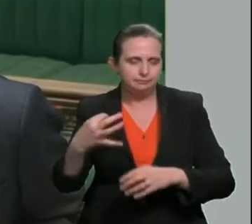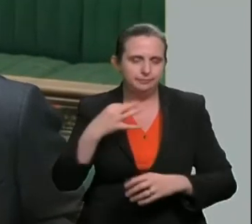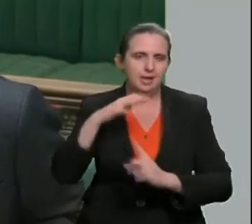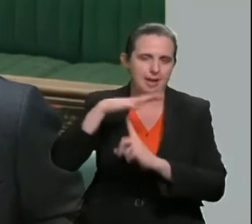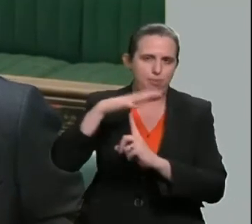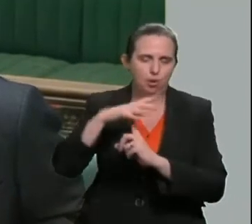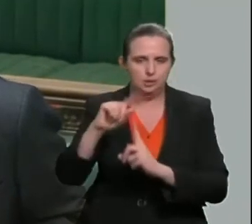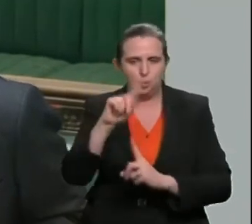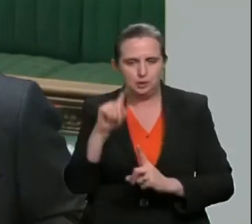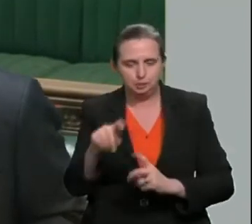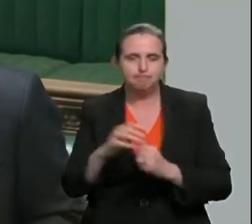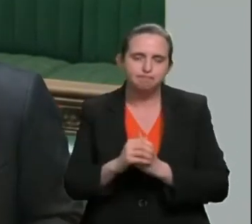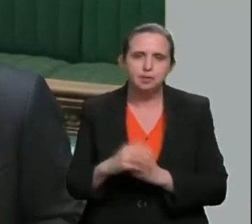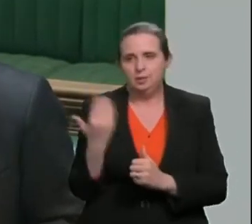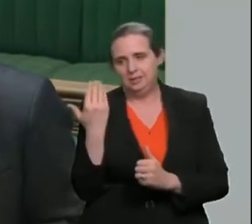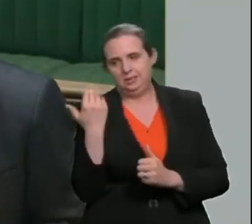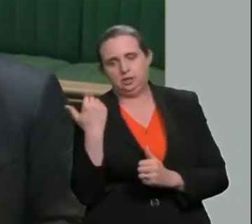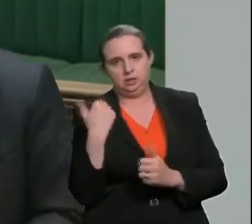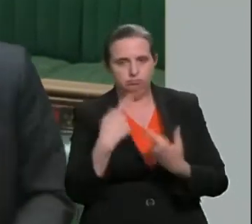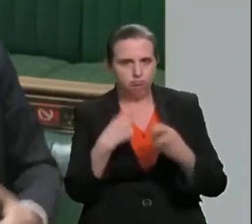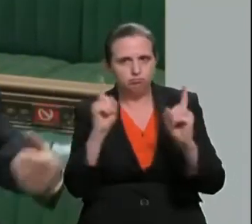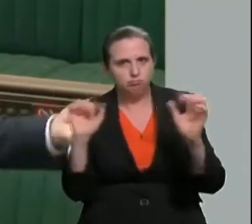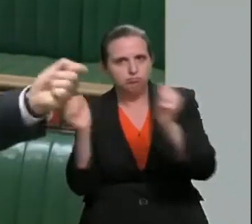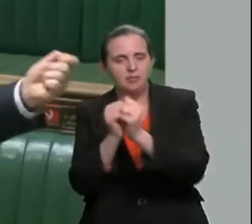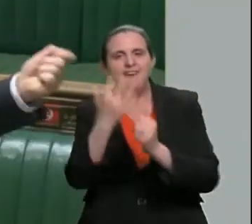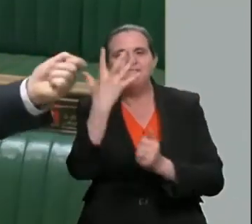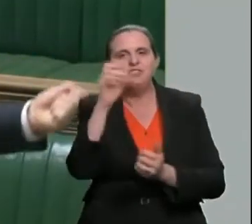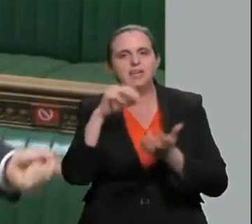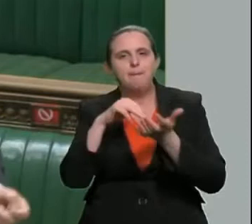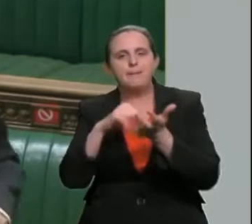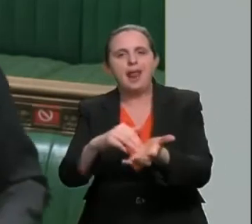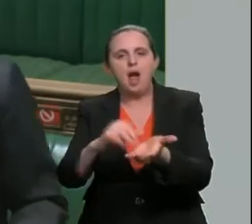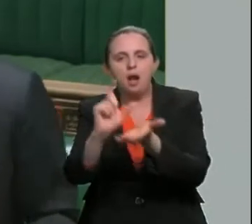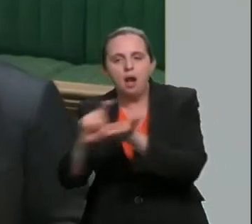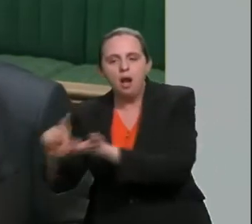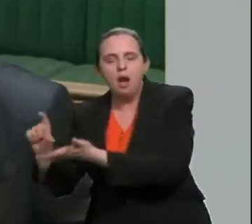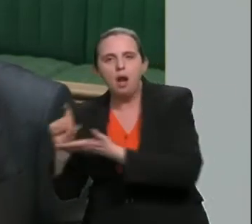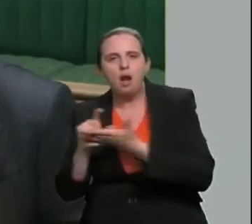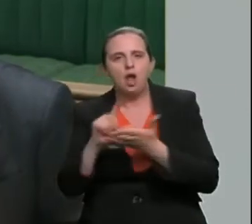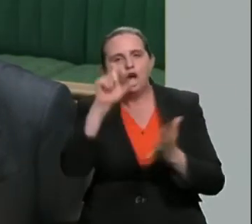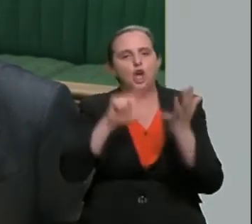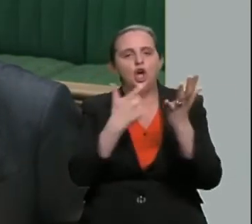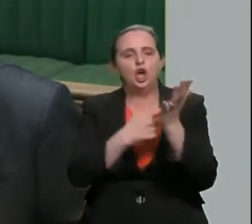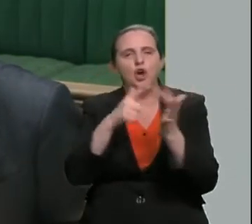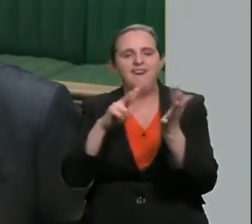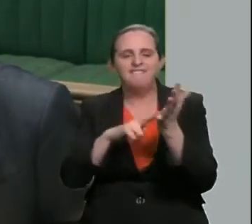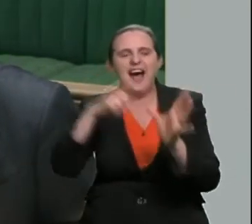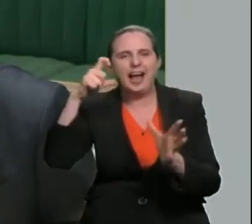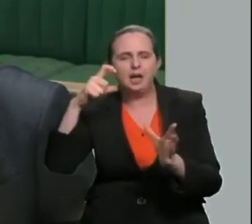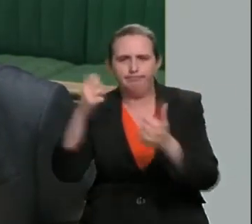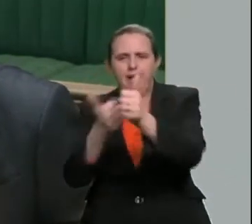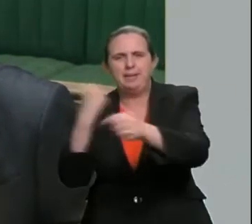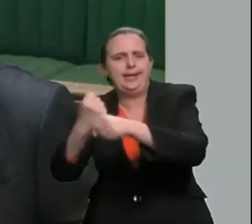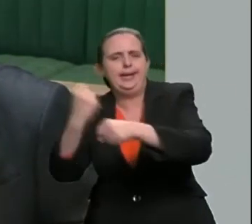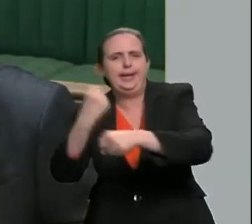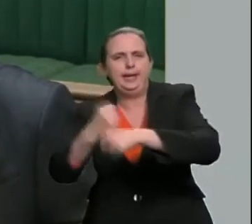why we recently announced an agreement for 50 million doses with the manufacturer CureVac, because we believe that that may help